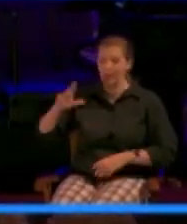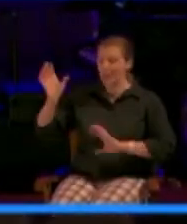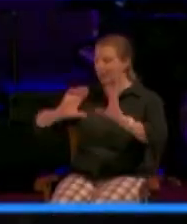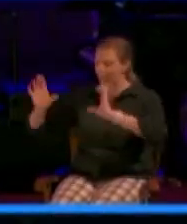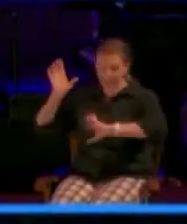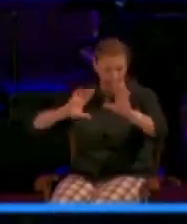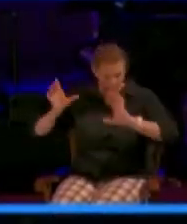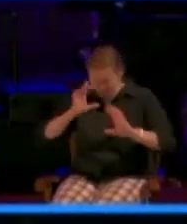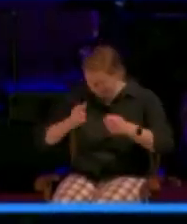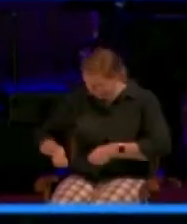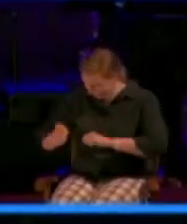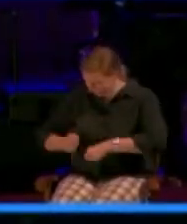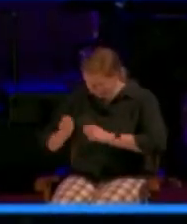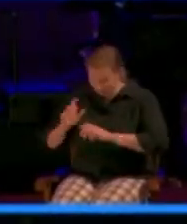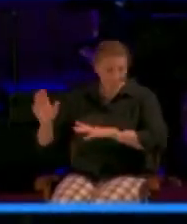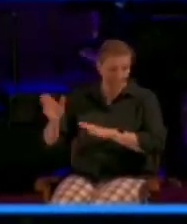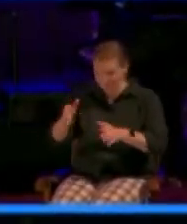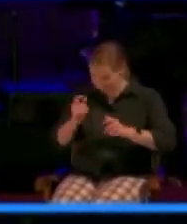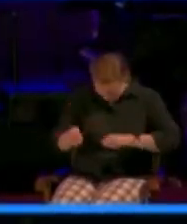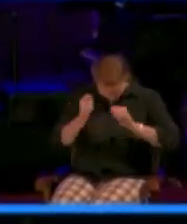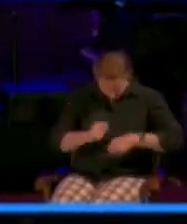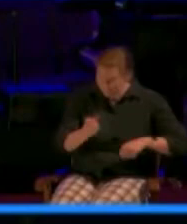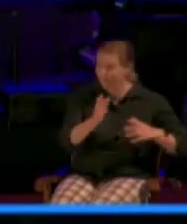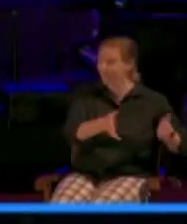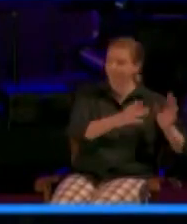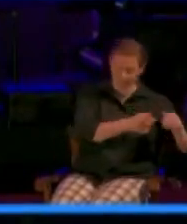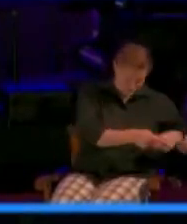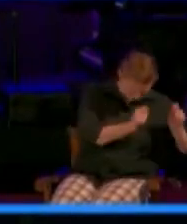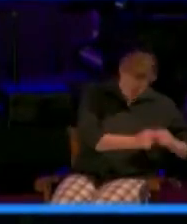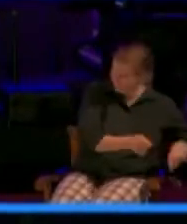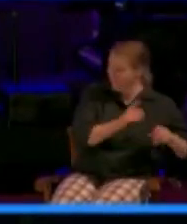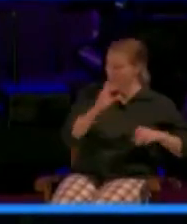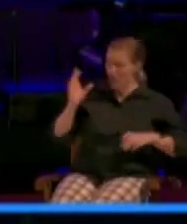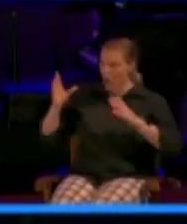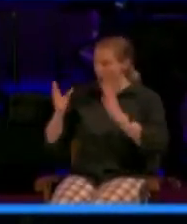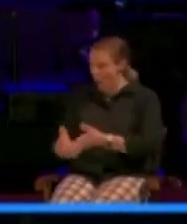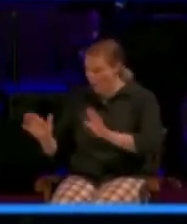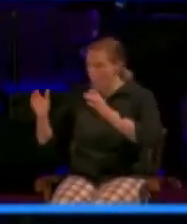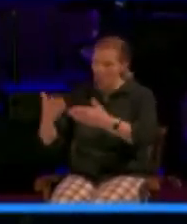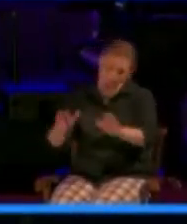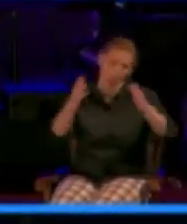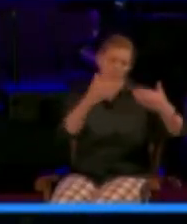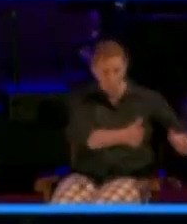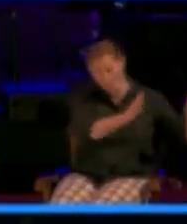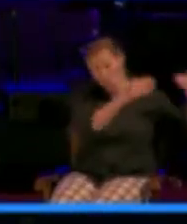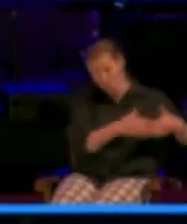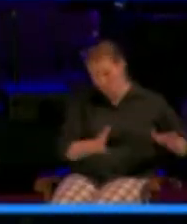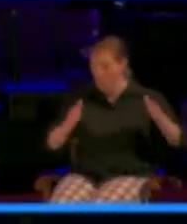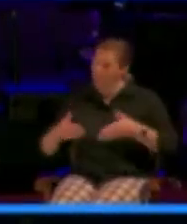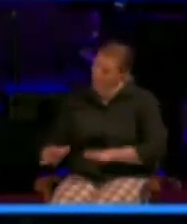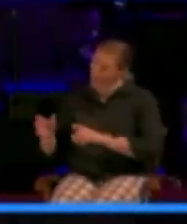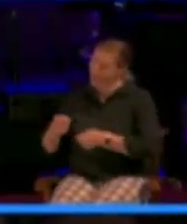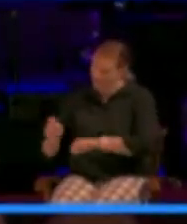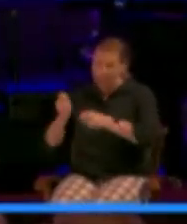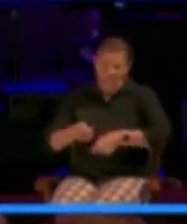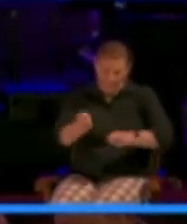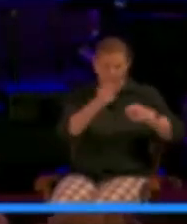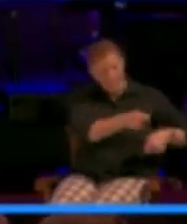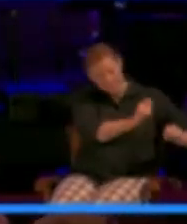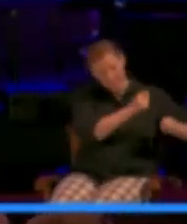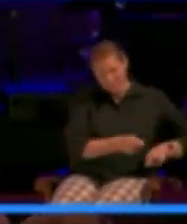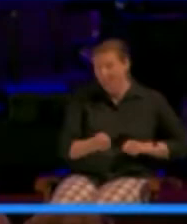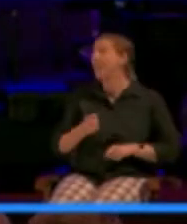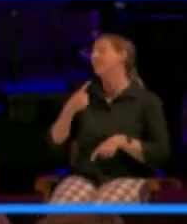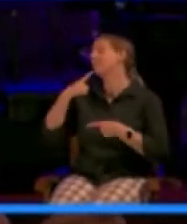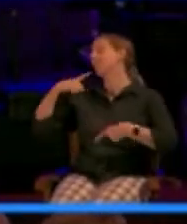that treasure, right? And when he found it, man, that was a cool day. So Jesus says